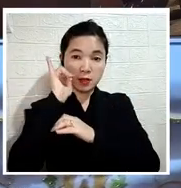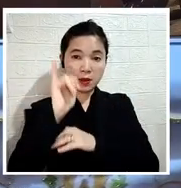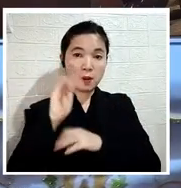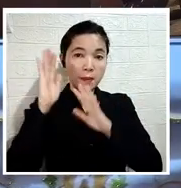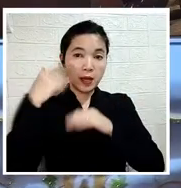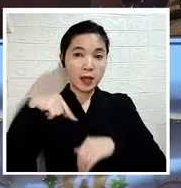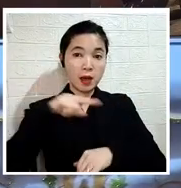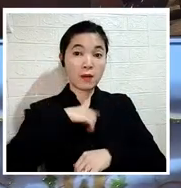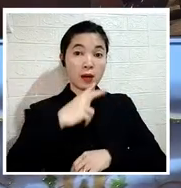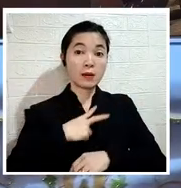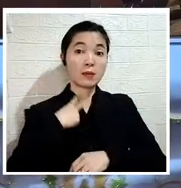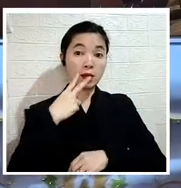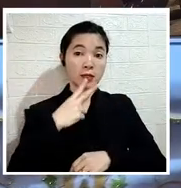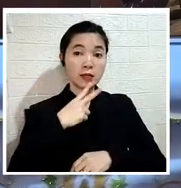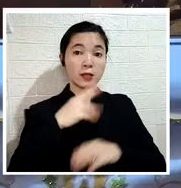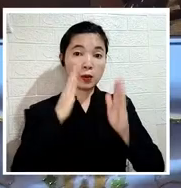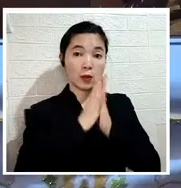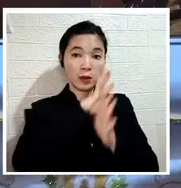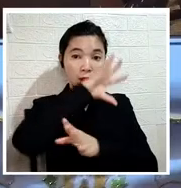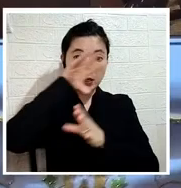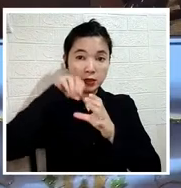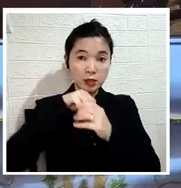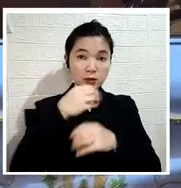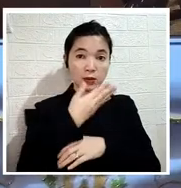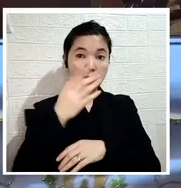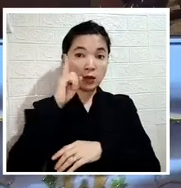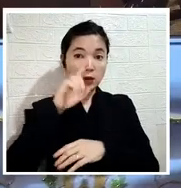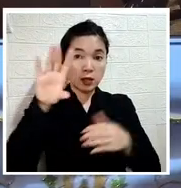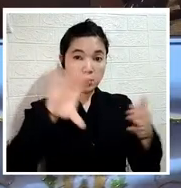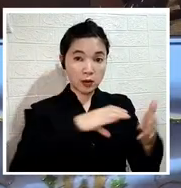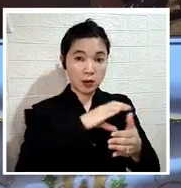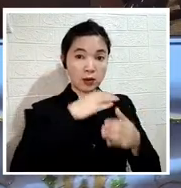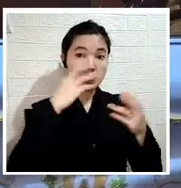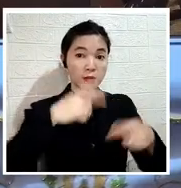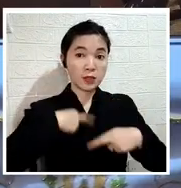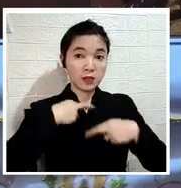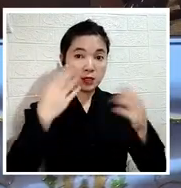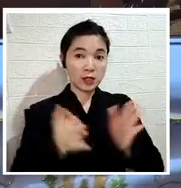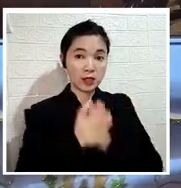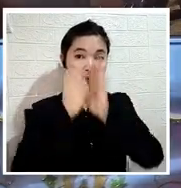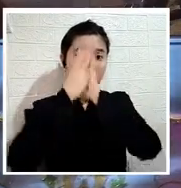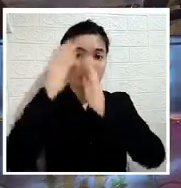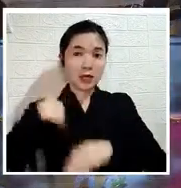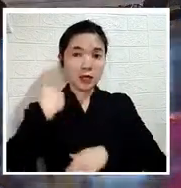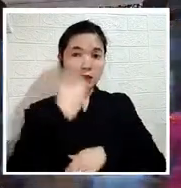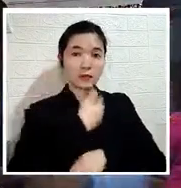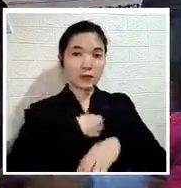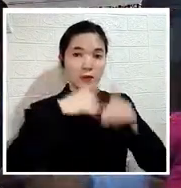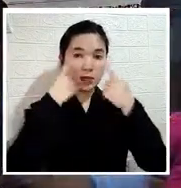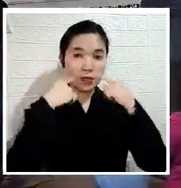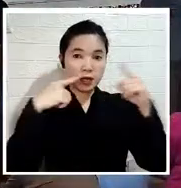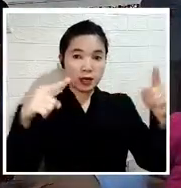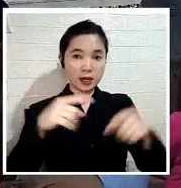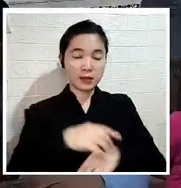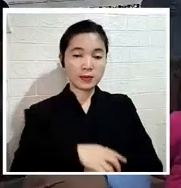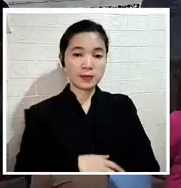voices, we pray, join with theirs in one chorus of exultant praise as we acclaim.